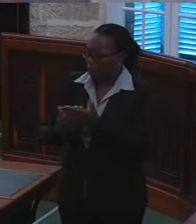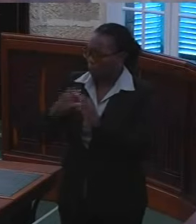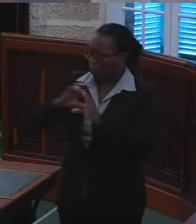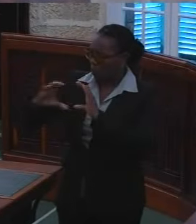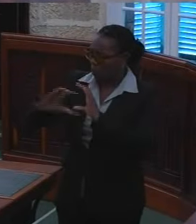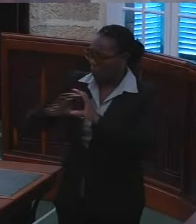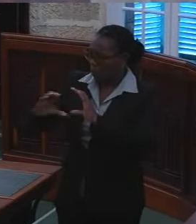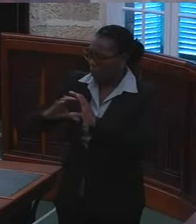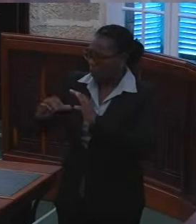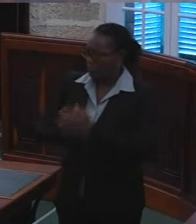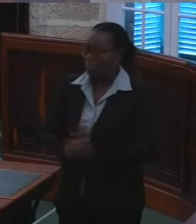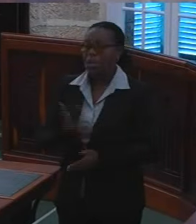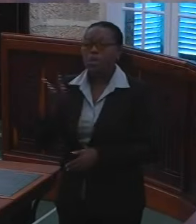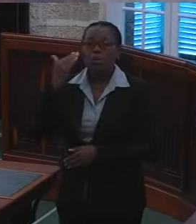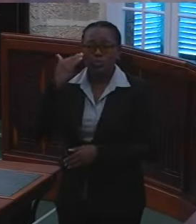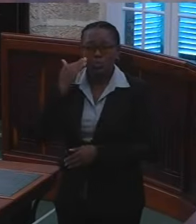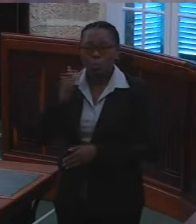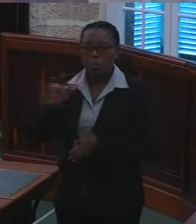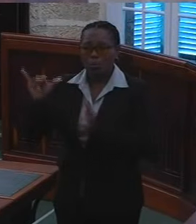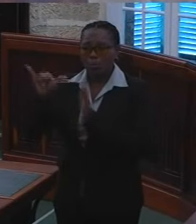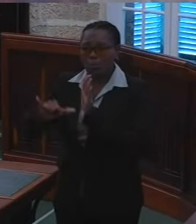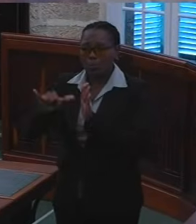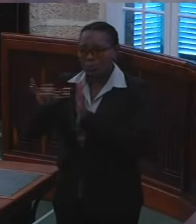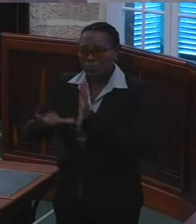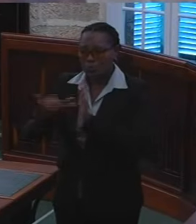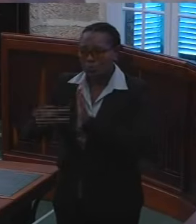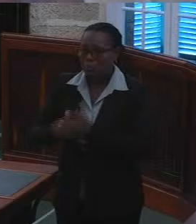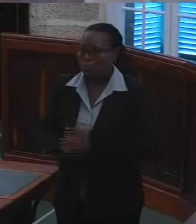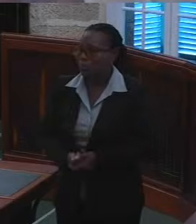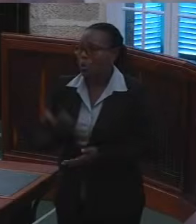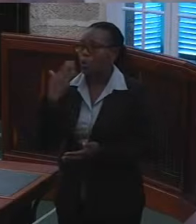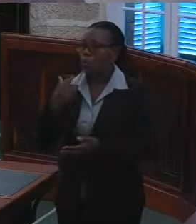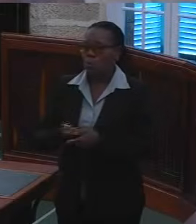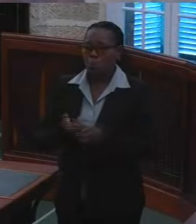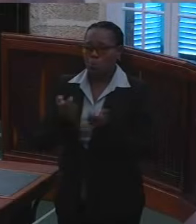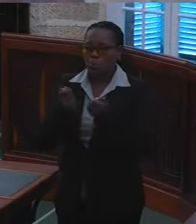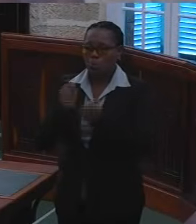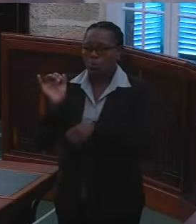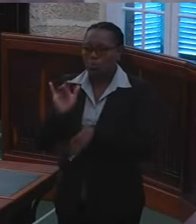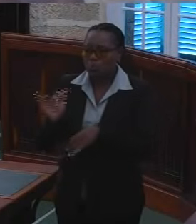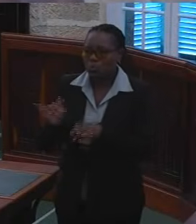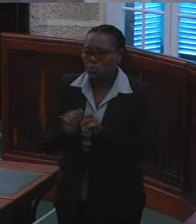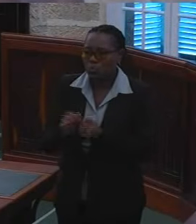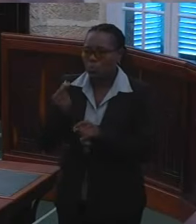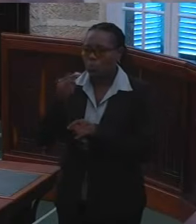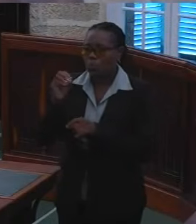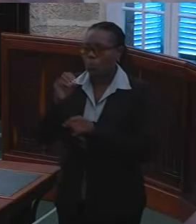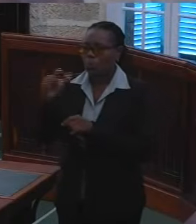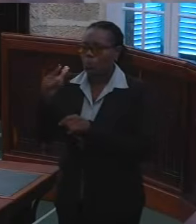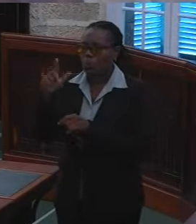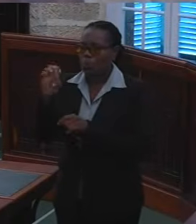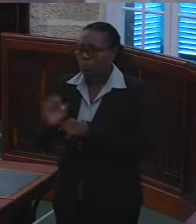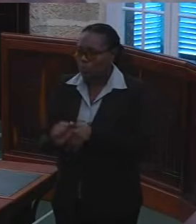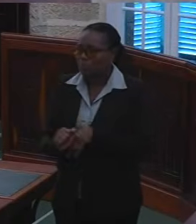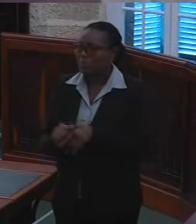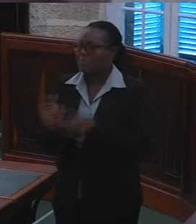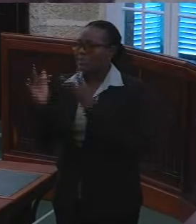she knows about YouTube. And she enjoys Googling on the internet, and we talk about those Philodactylus